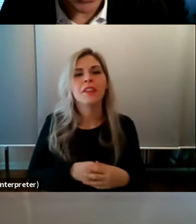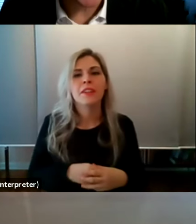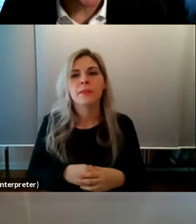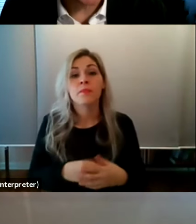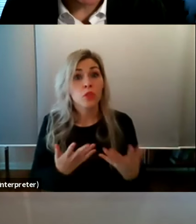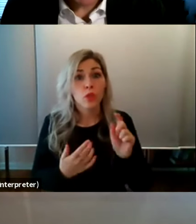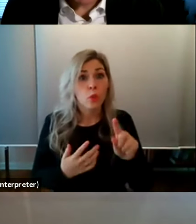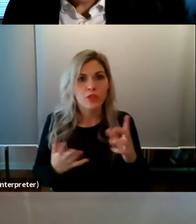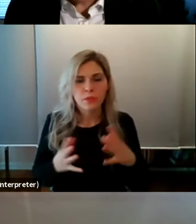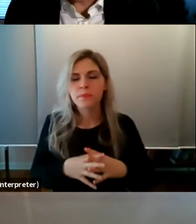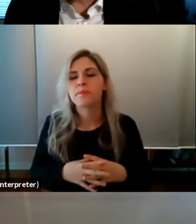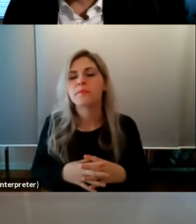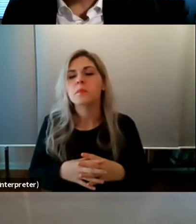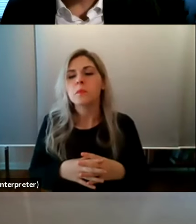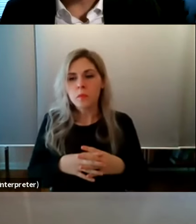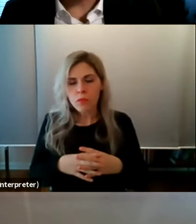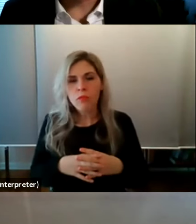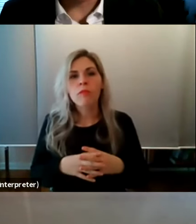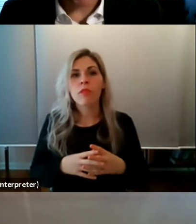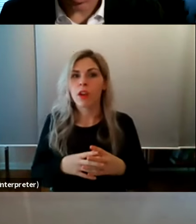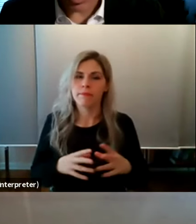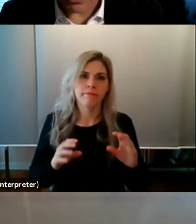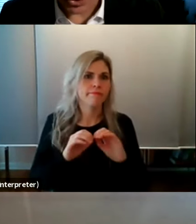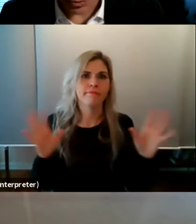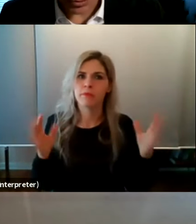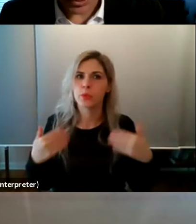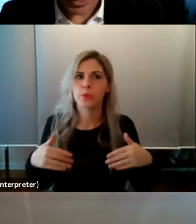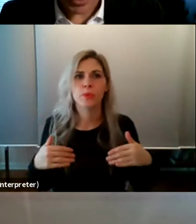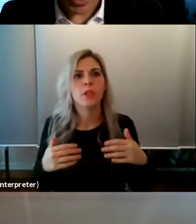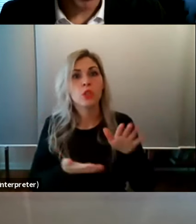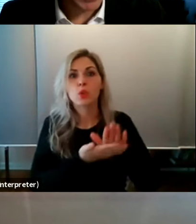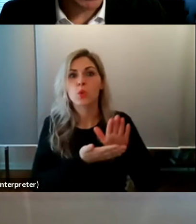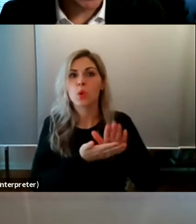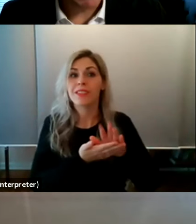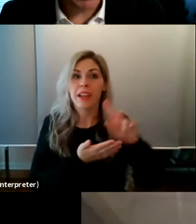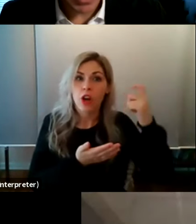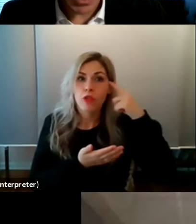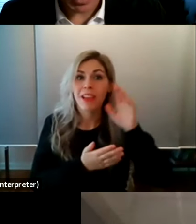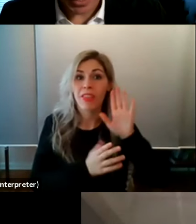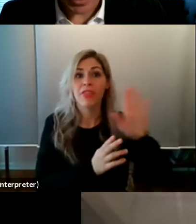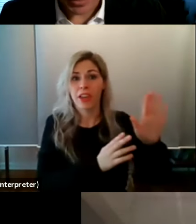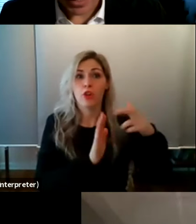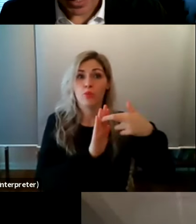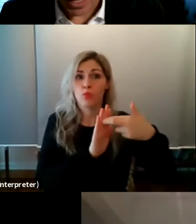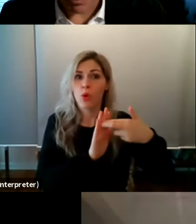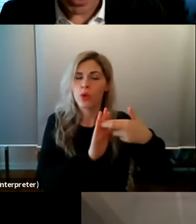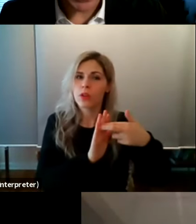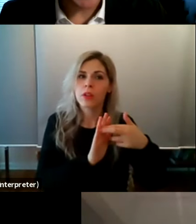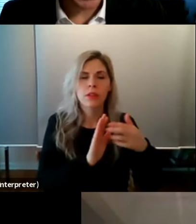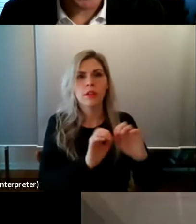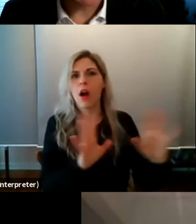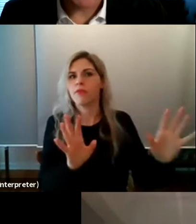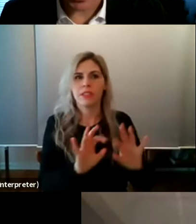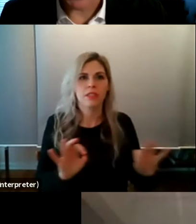That is, it's very clear the role of schools and governments need to play But